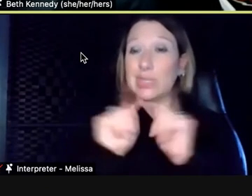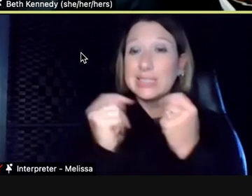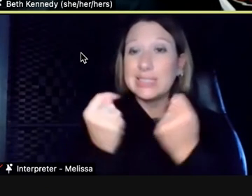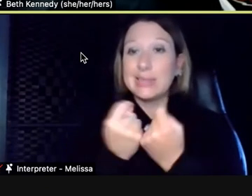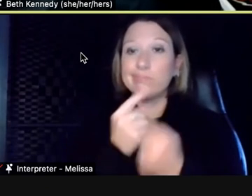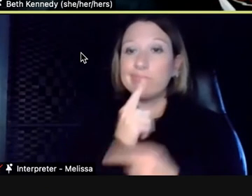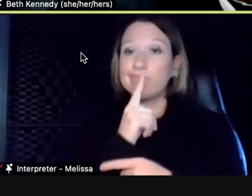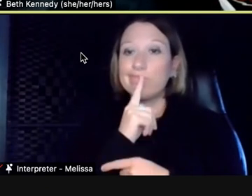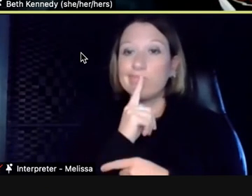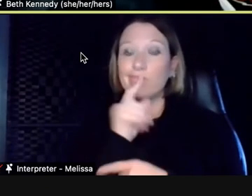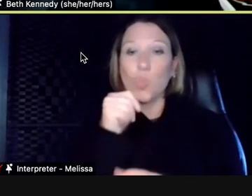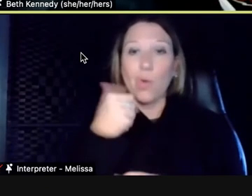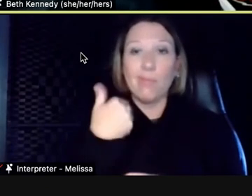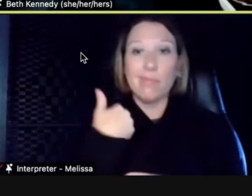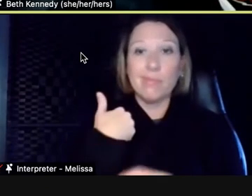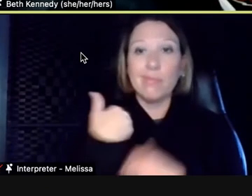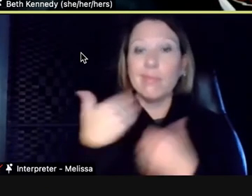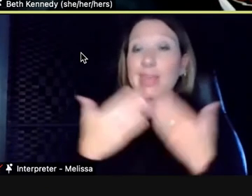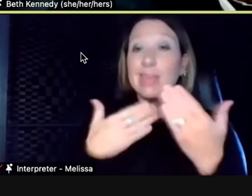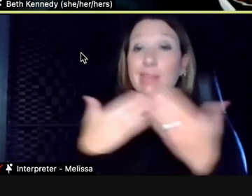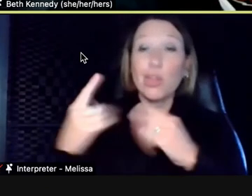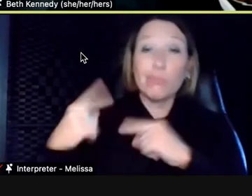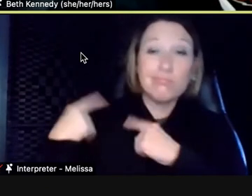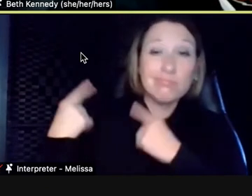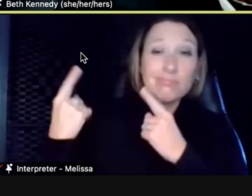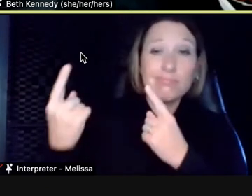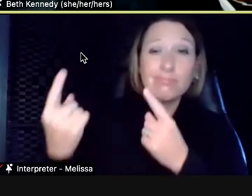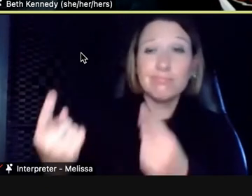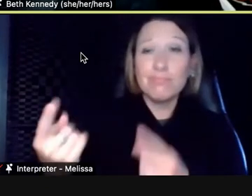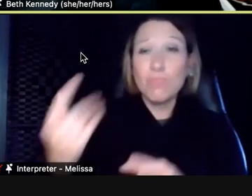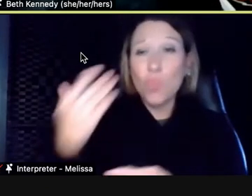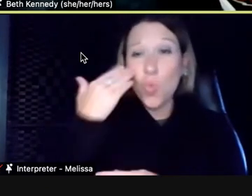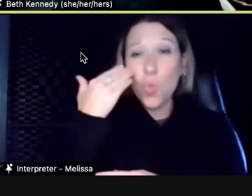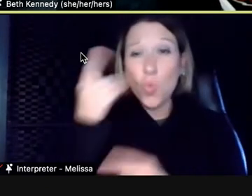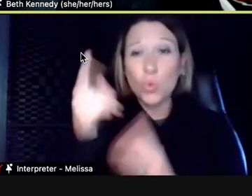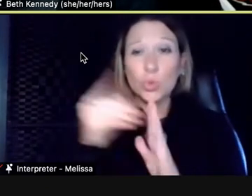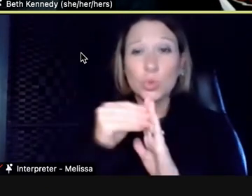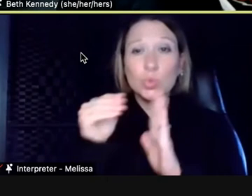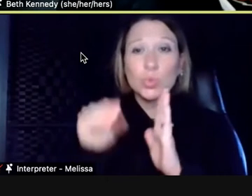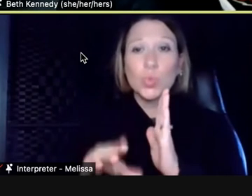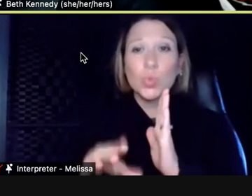who've known that student a really long time can't